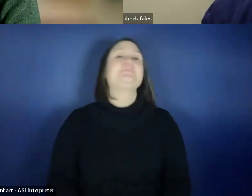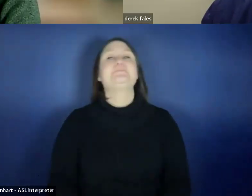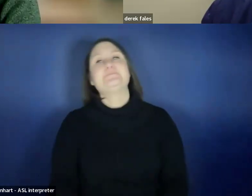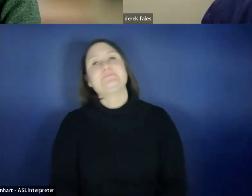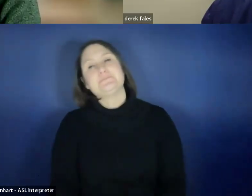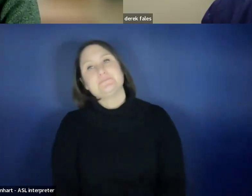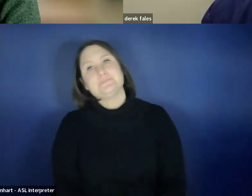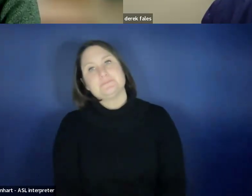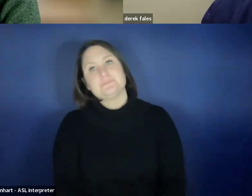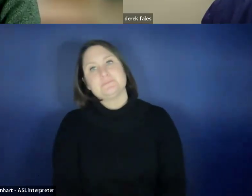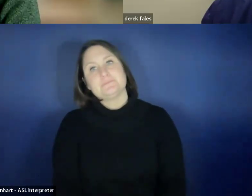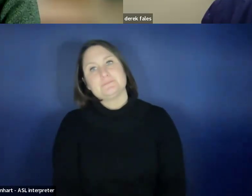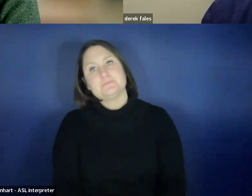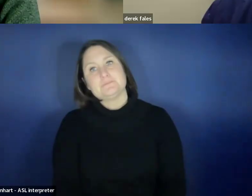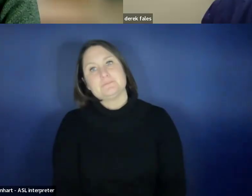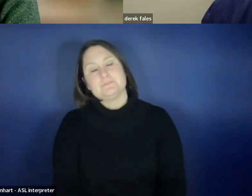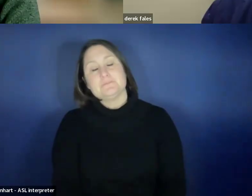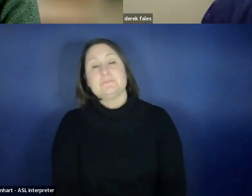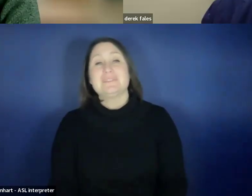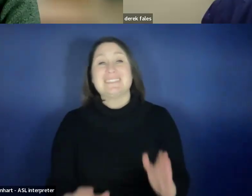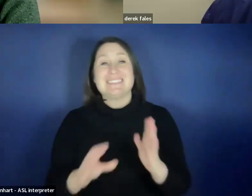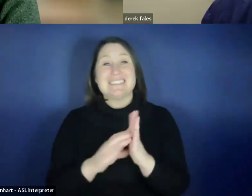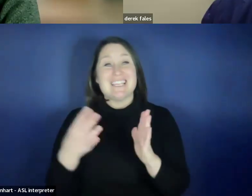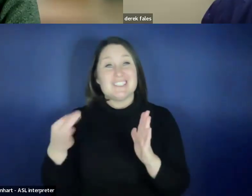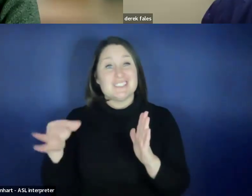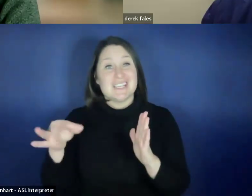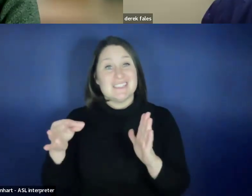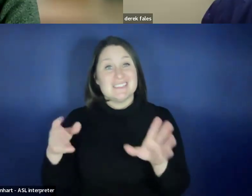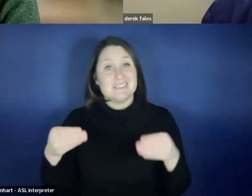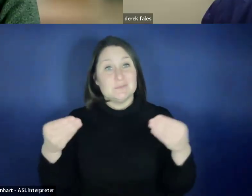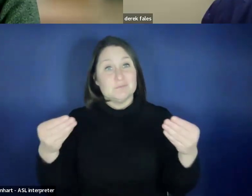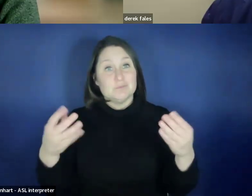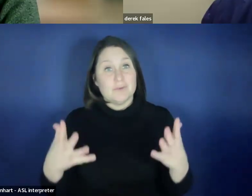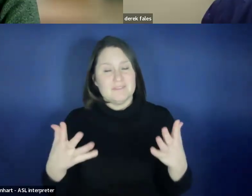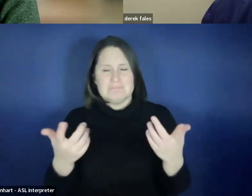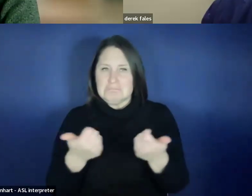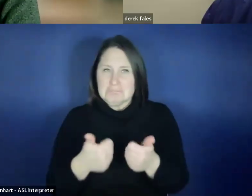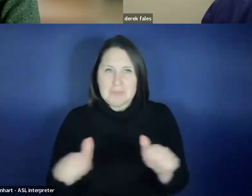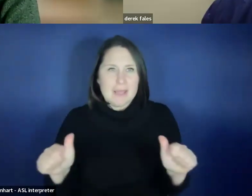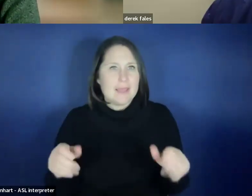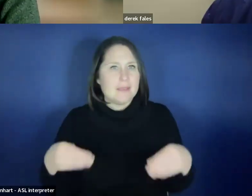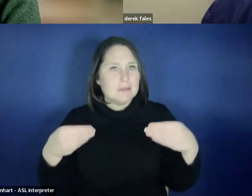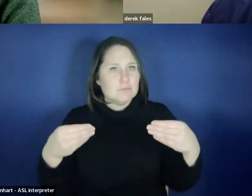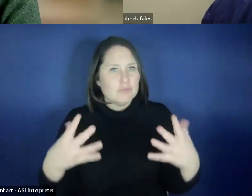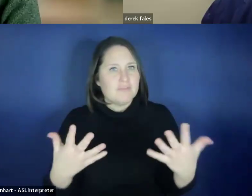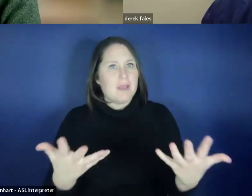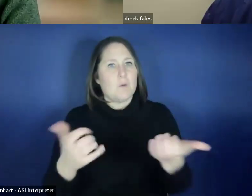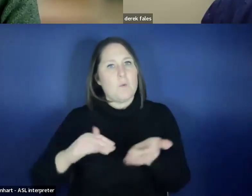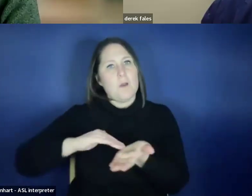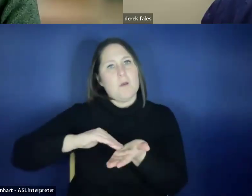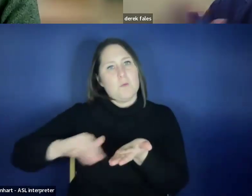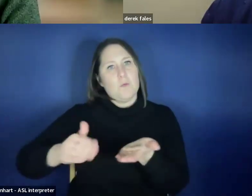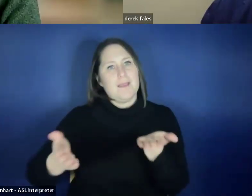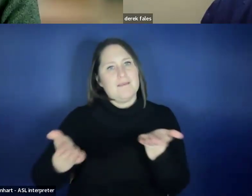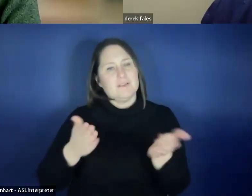So Section 19 providers, any provider who is seeking to deliver a waiver service